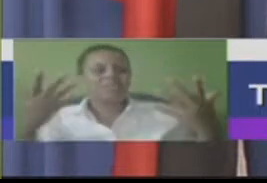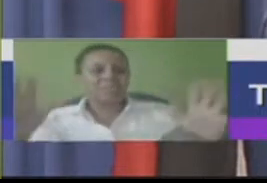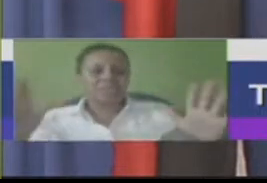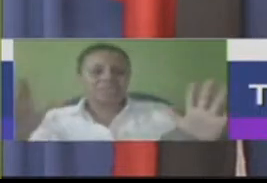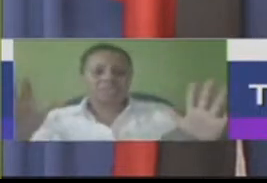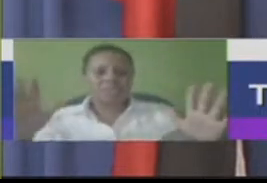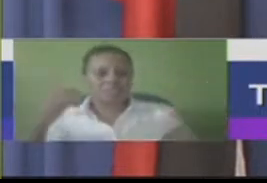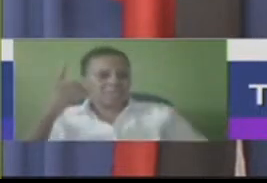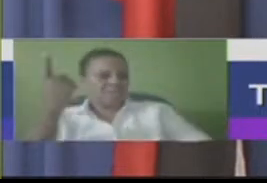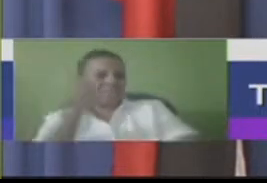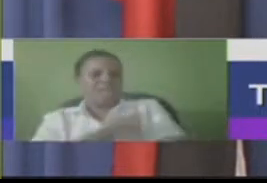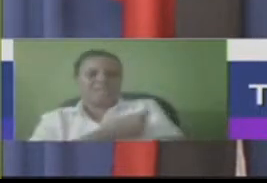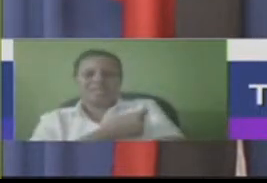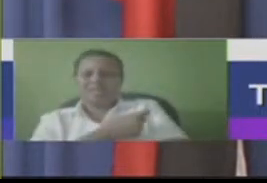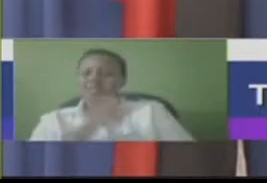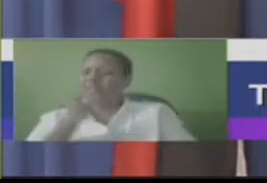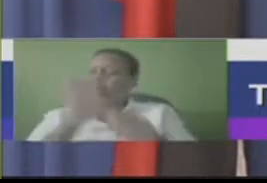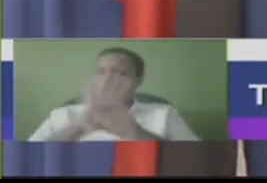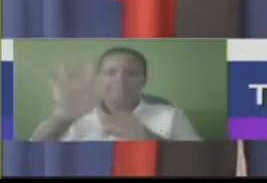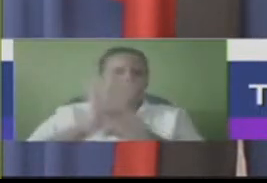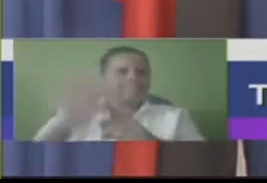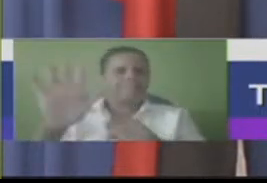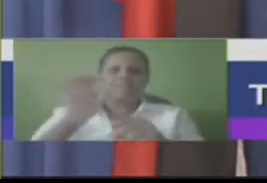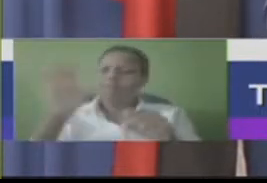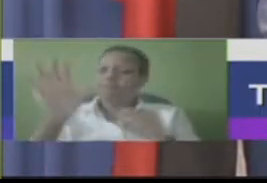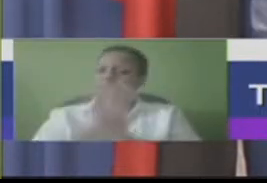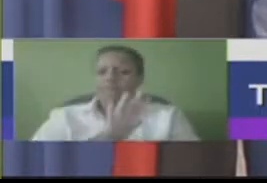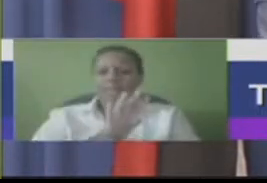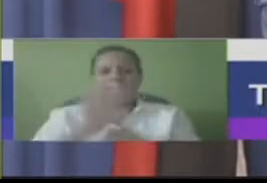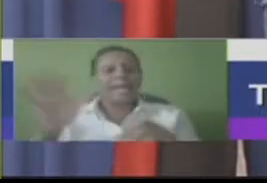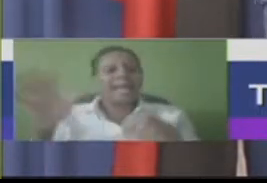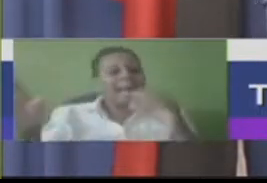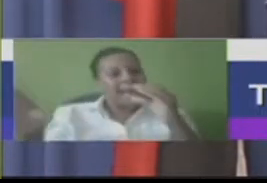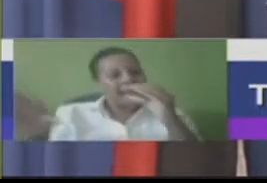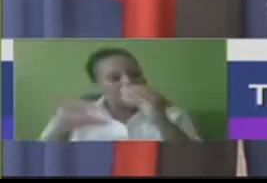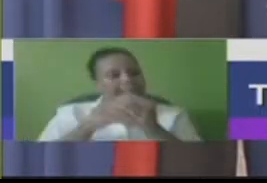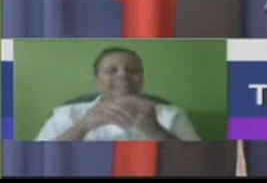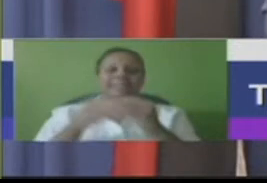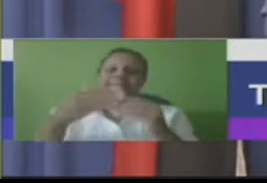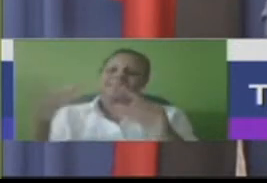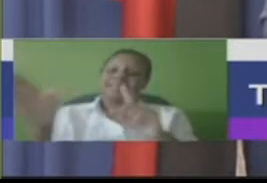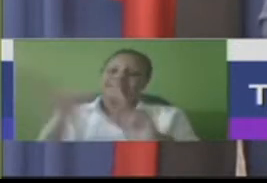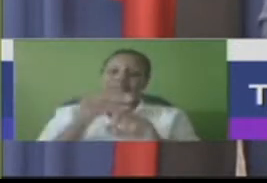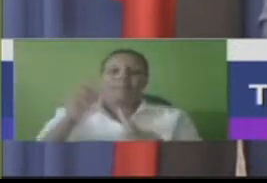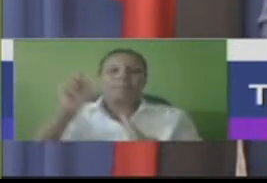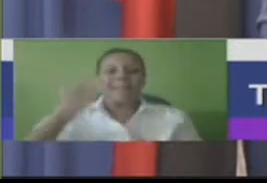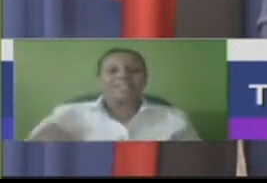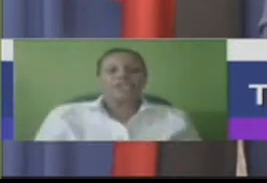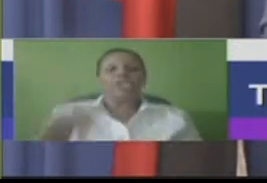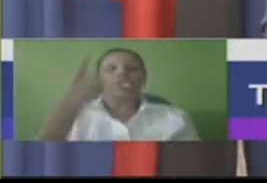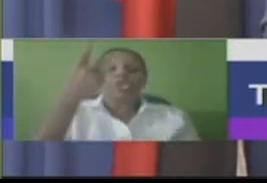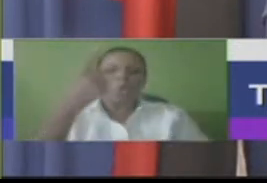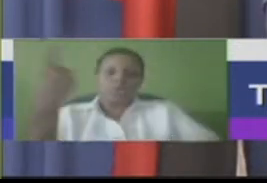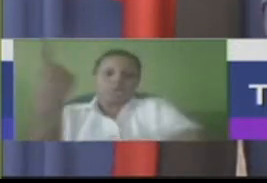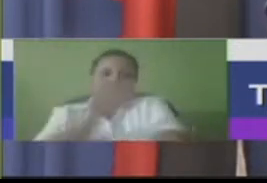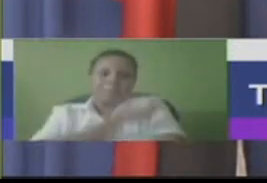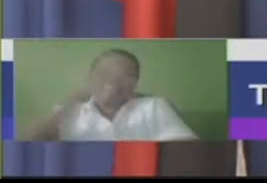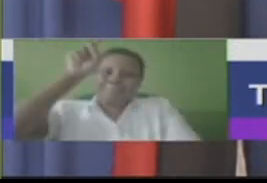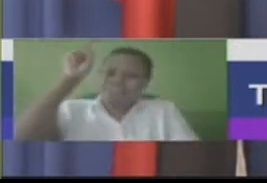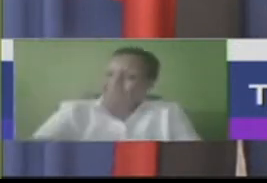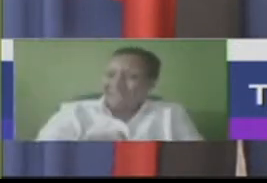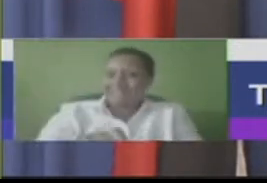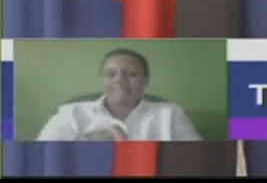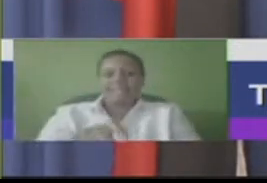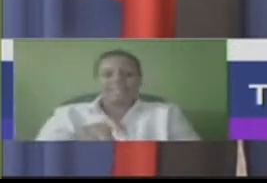during that time they got infected. So that's why we're asking you, if you had your first dose, don't take comfort in the fact that you have been